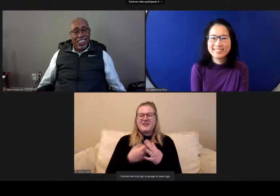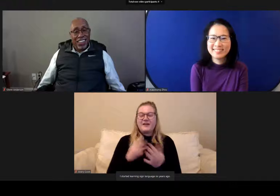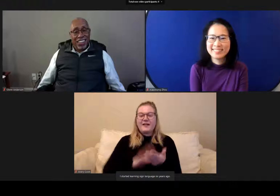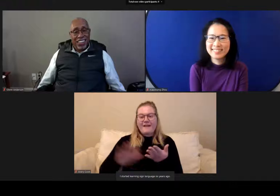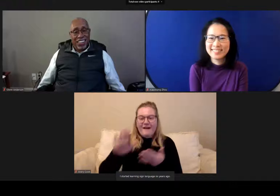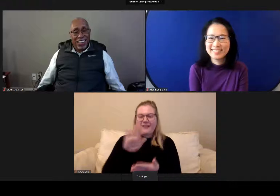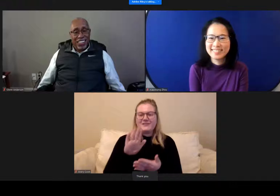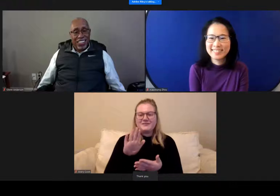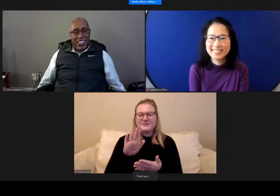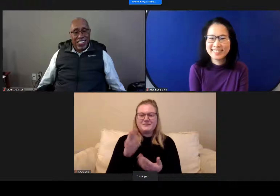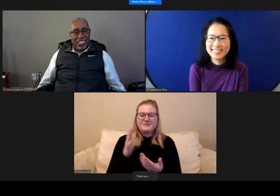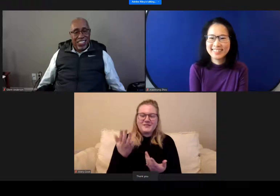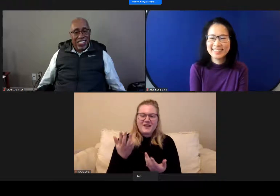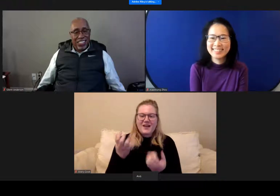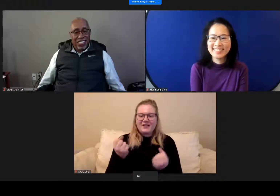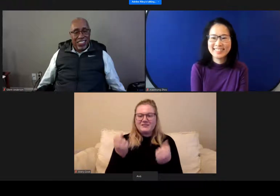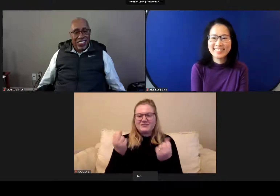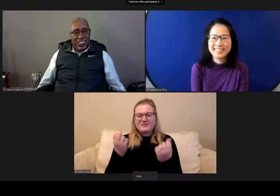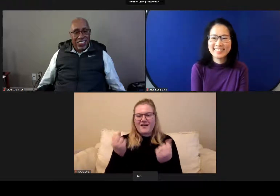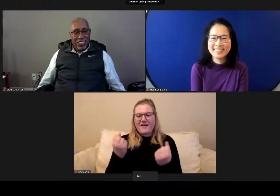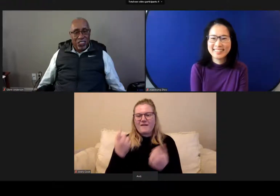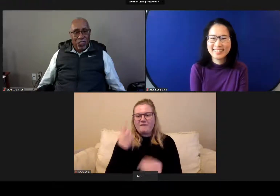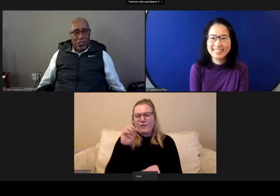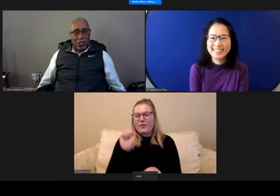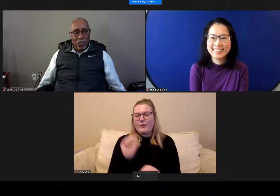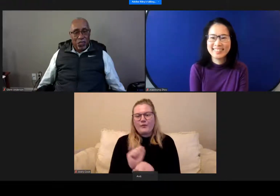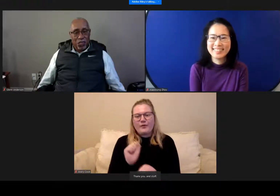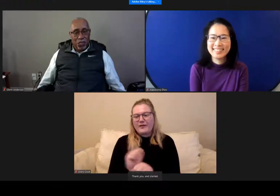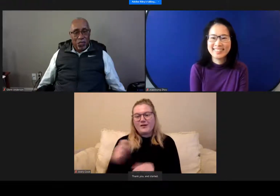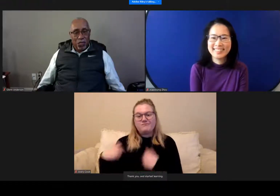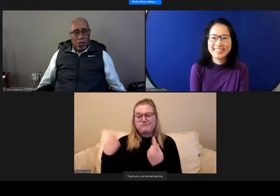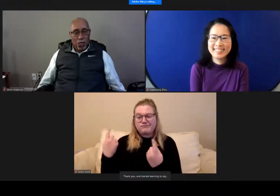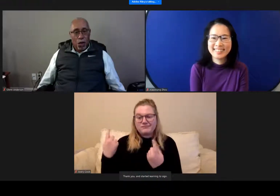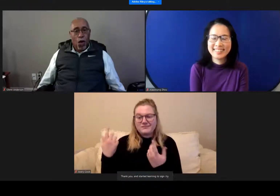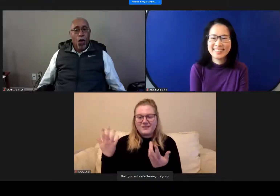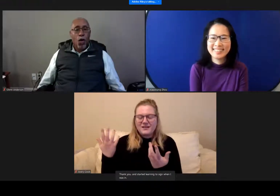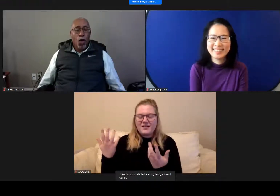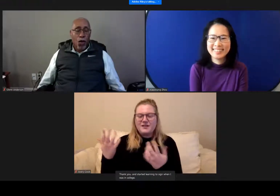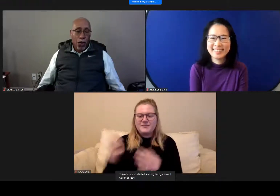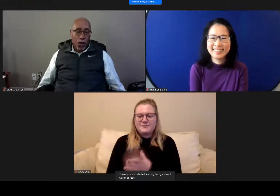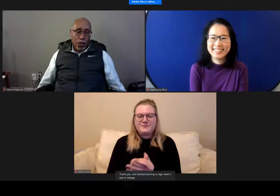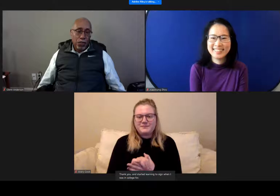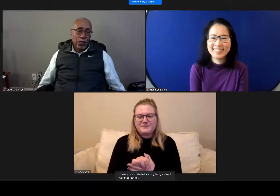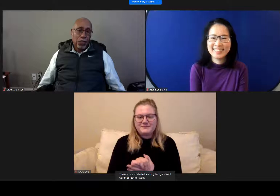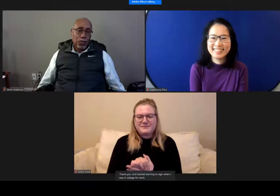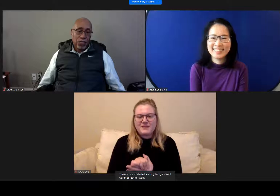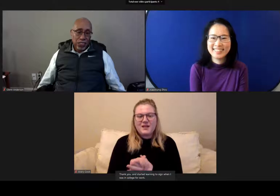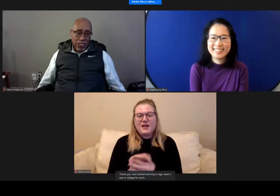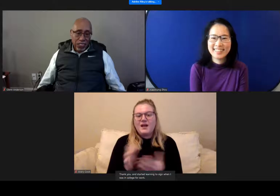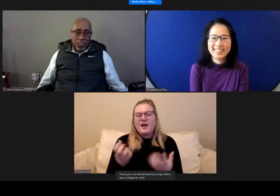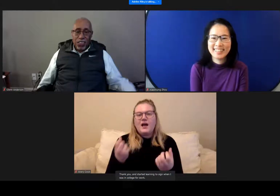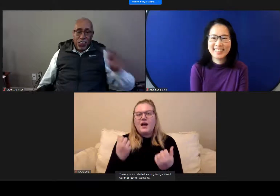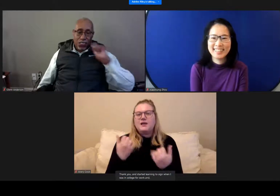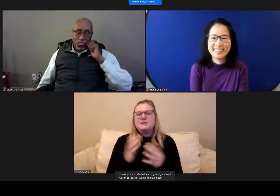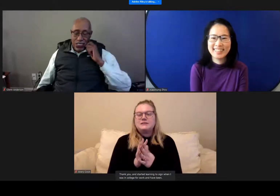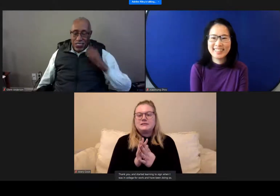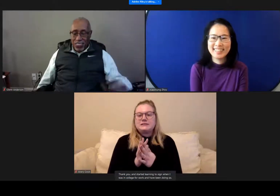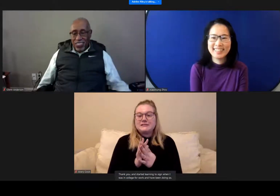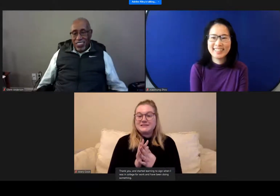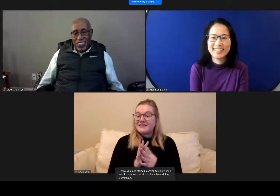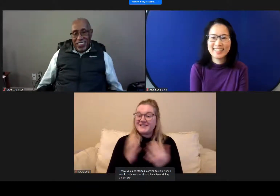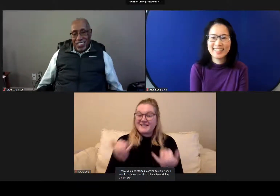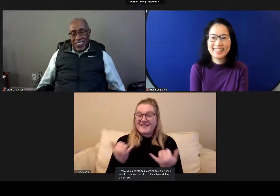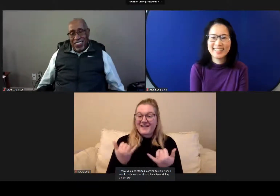Thank you. And started learning to sign when I was in college for work, and have been doing so since